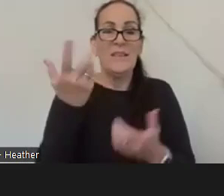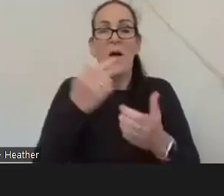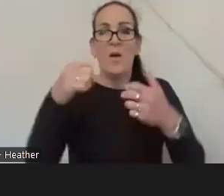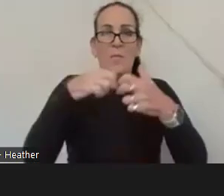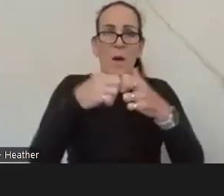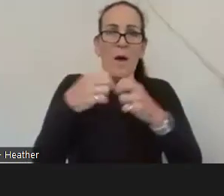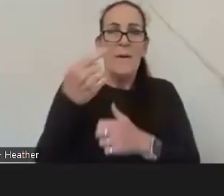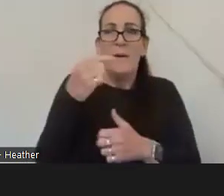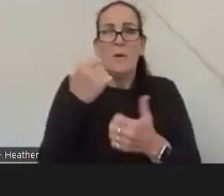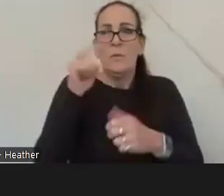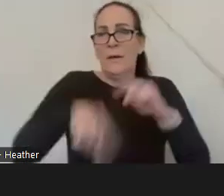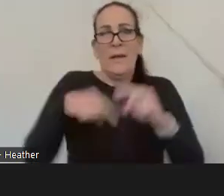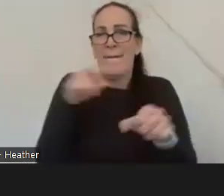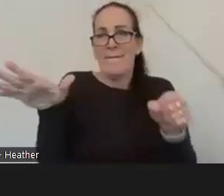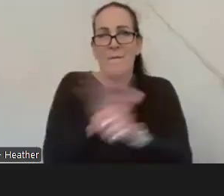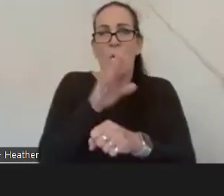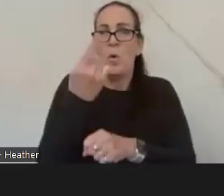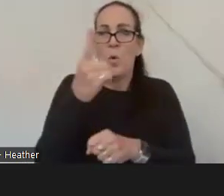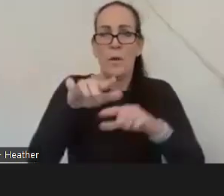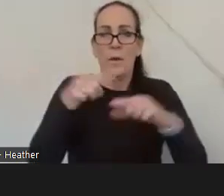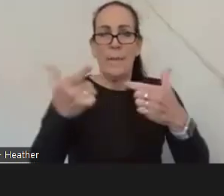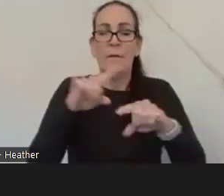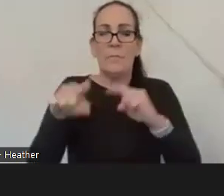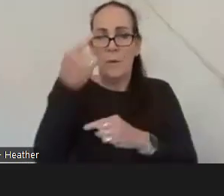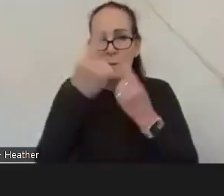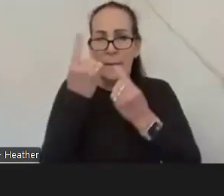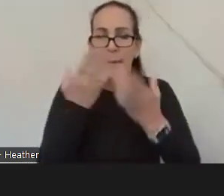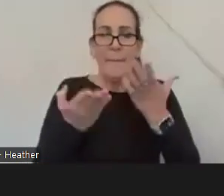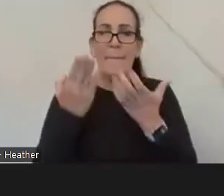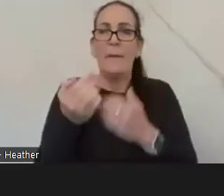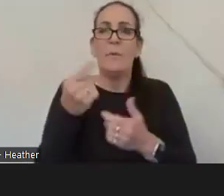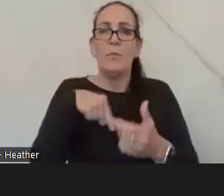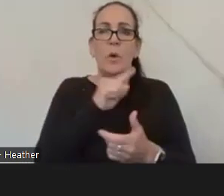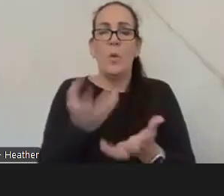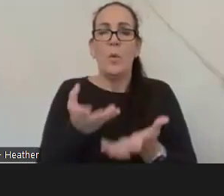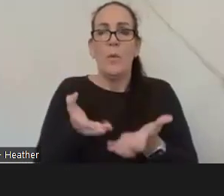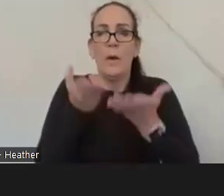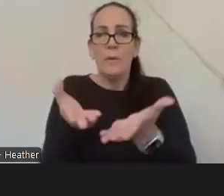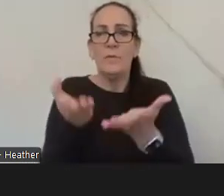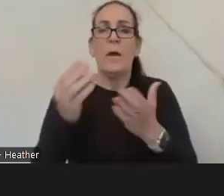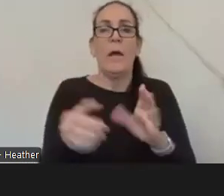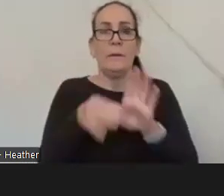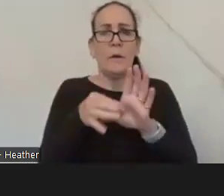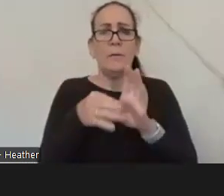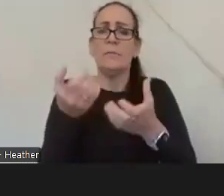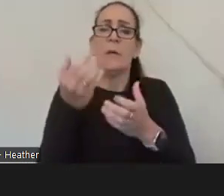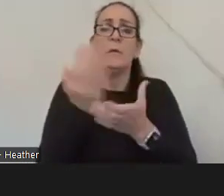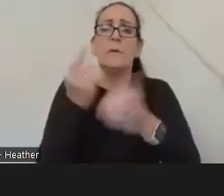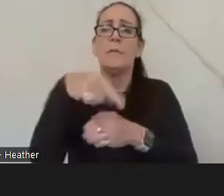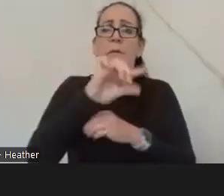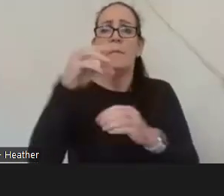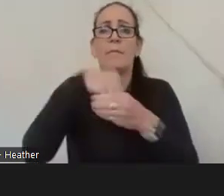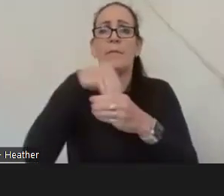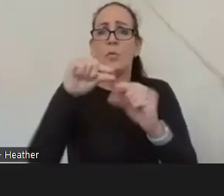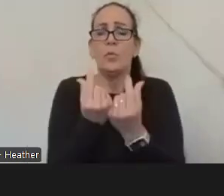And we thought that in the interim, what we wanted to do was provide content where people in a group setting with perhaps some bilingual